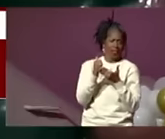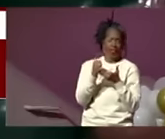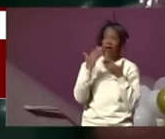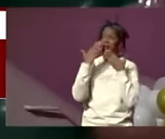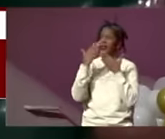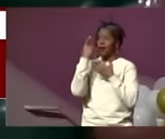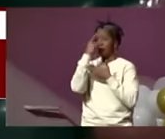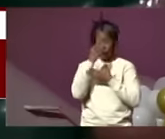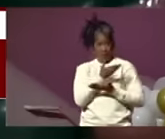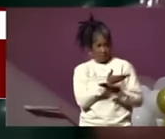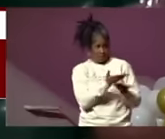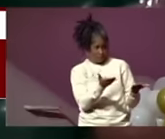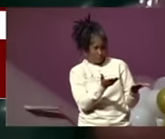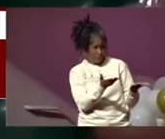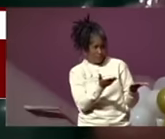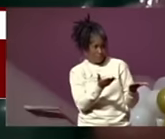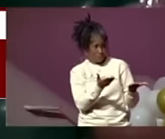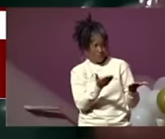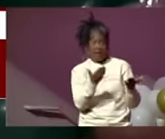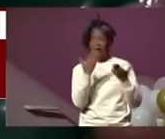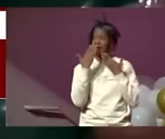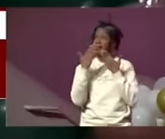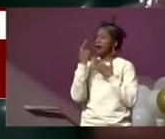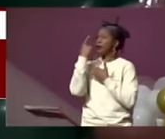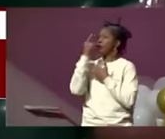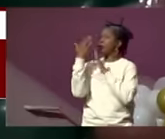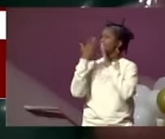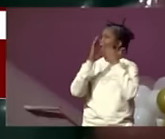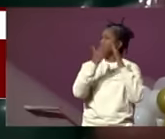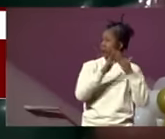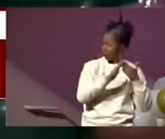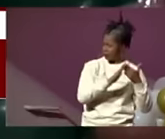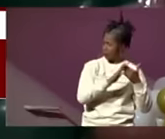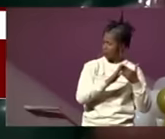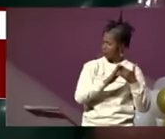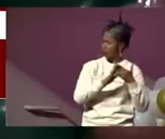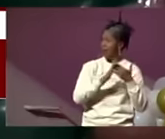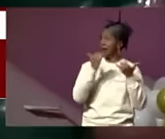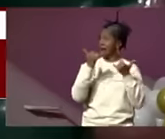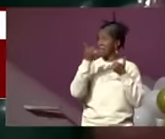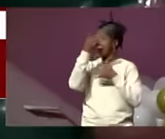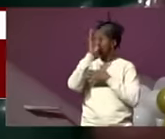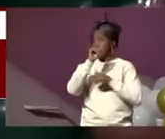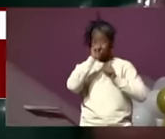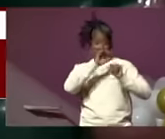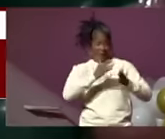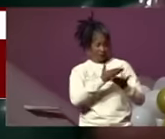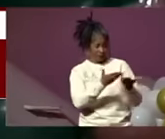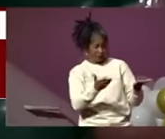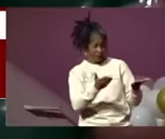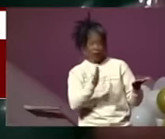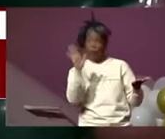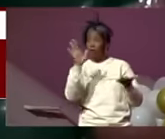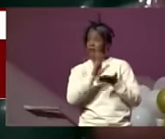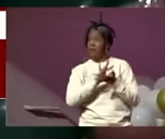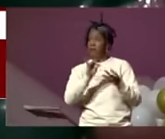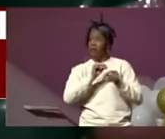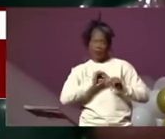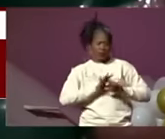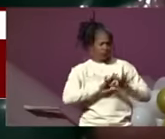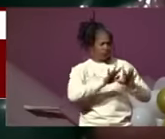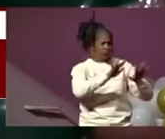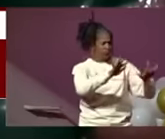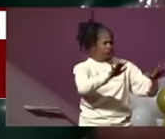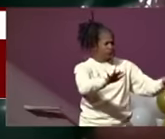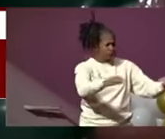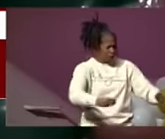in Christ. Thank you for community. God, bless these your children. Fill them with your Holy Spirit.